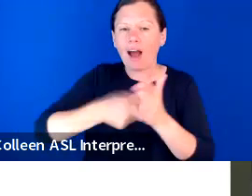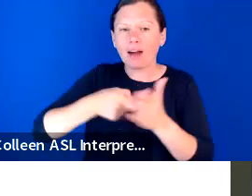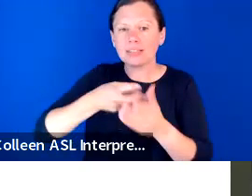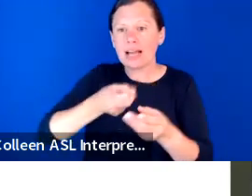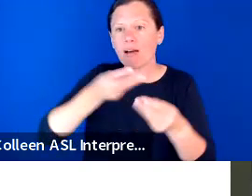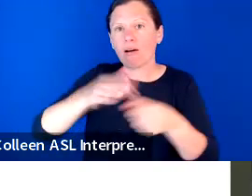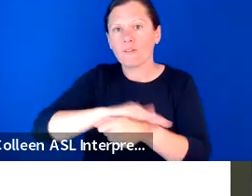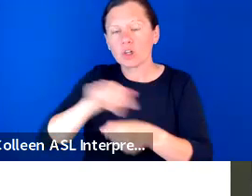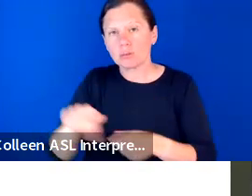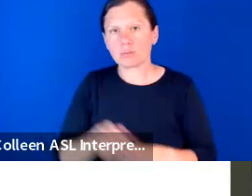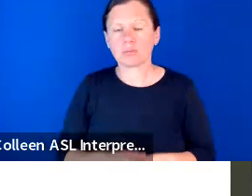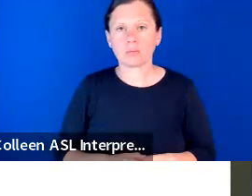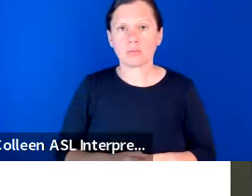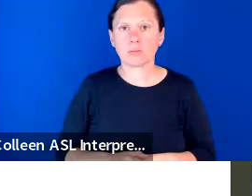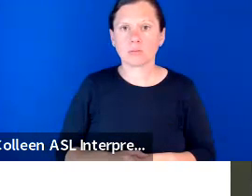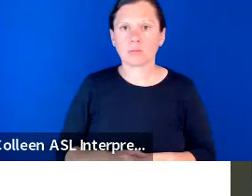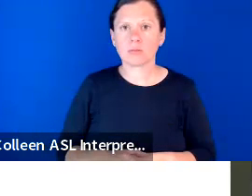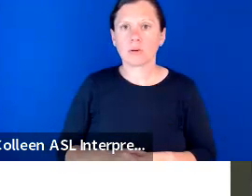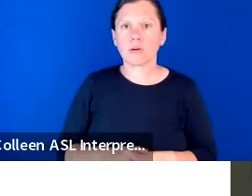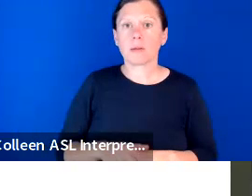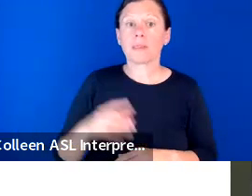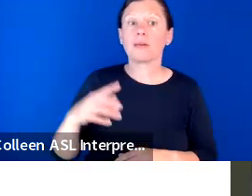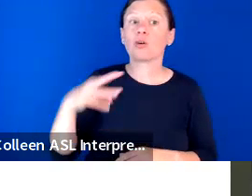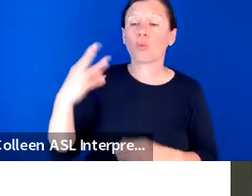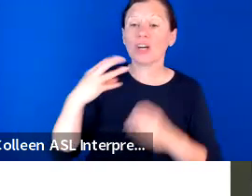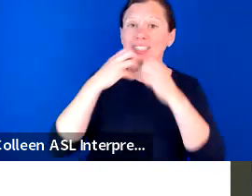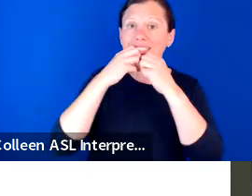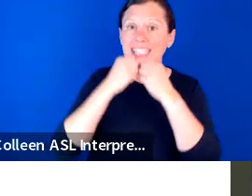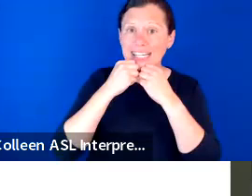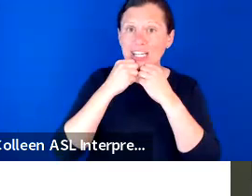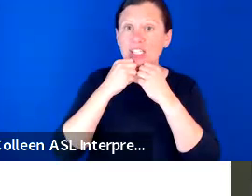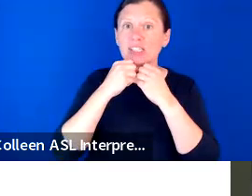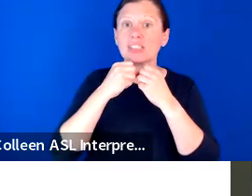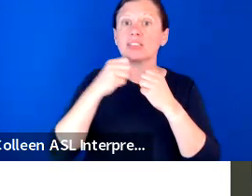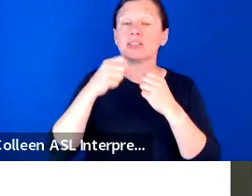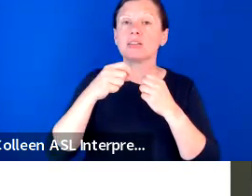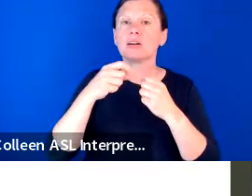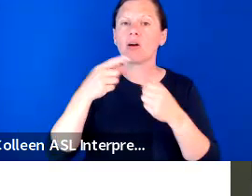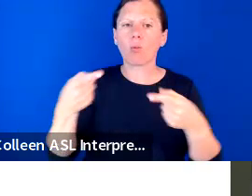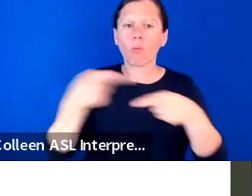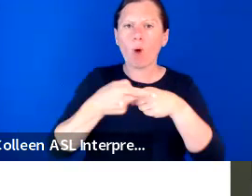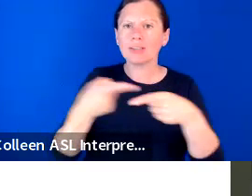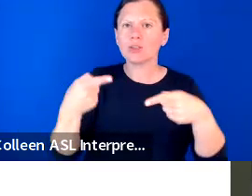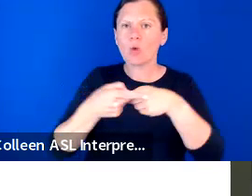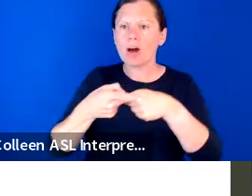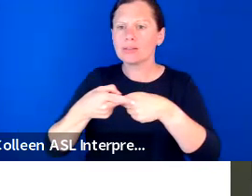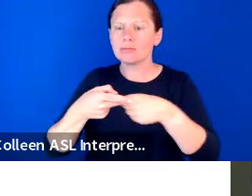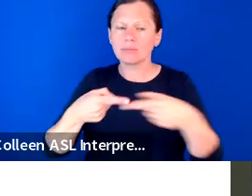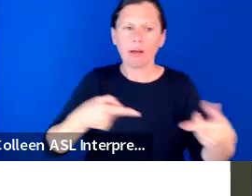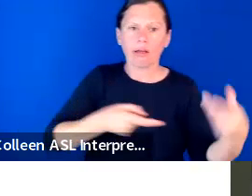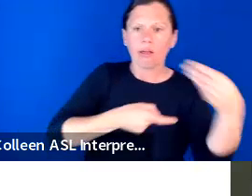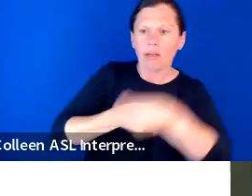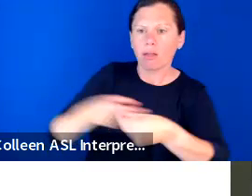WellCares is a cross-agency program with multiple state agencies that have responsibility to design, develop, and implement the